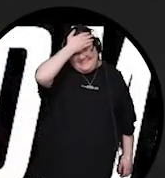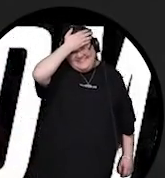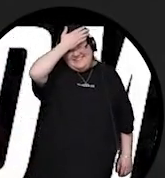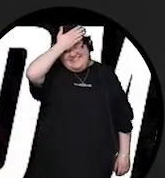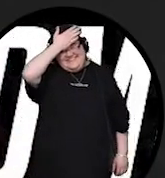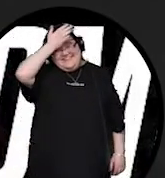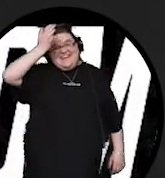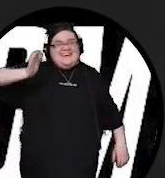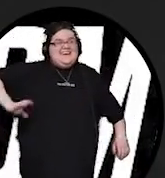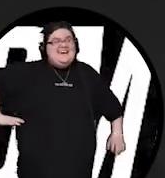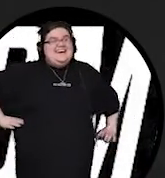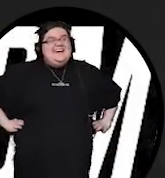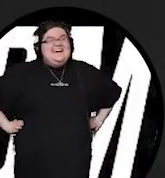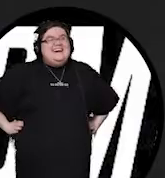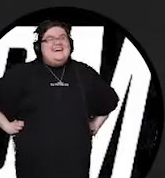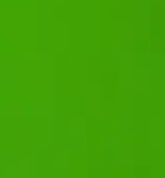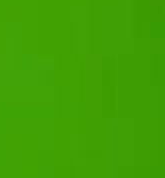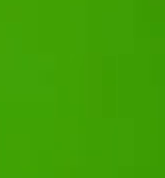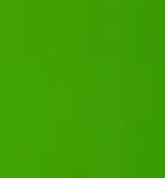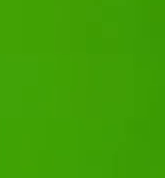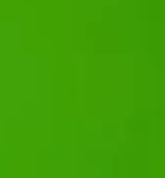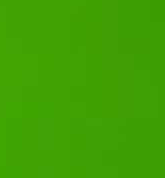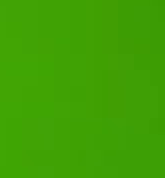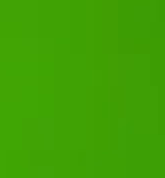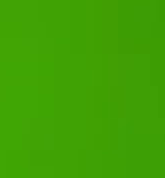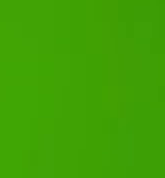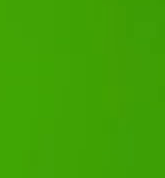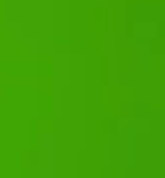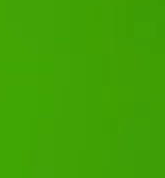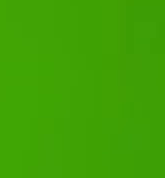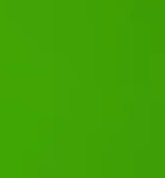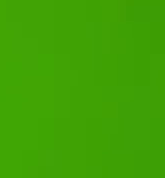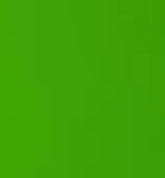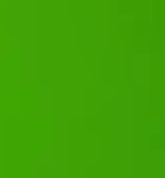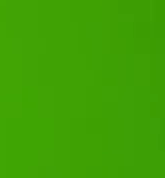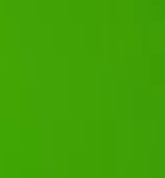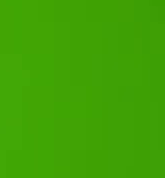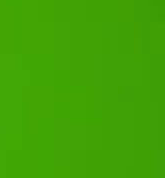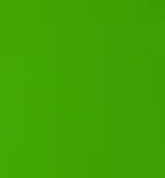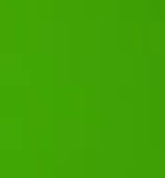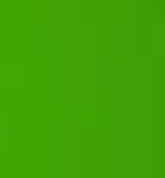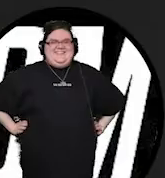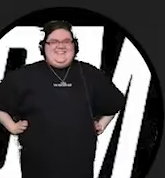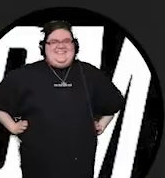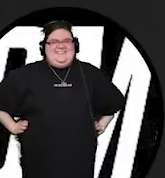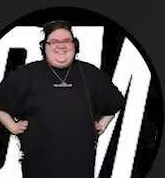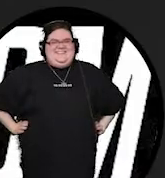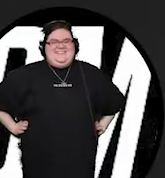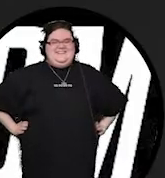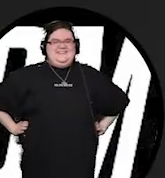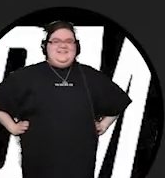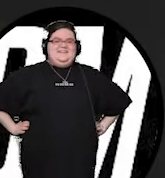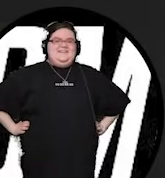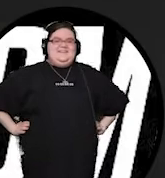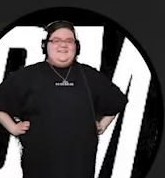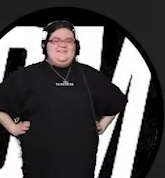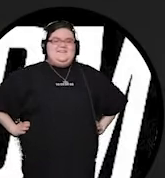That one I would not think is advanced. I love how this guy's just recording him from the distance. It's got to be a